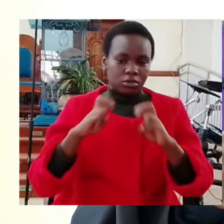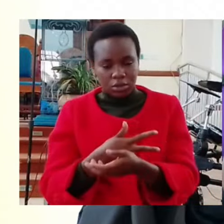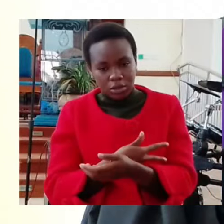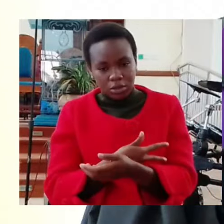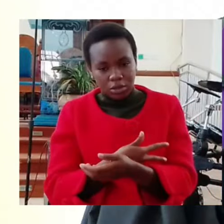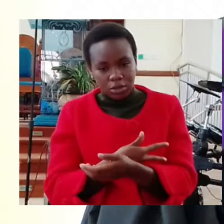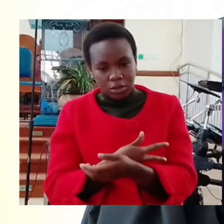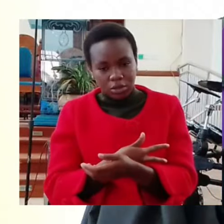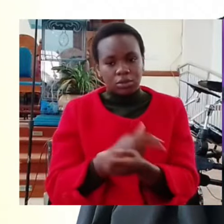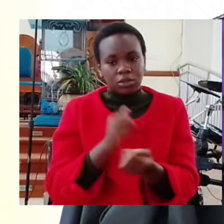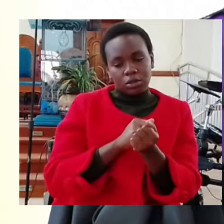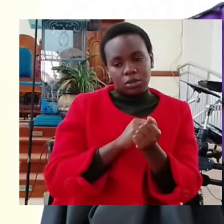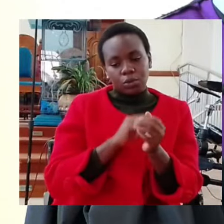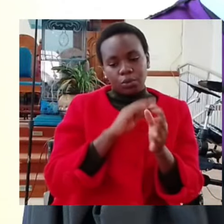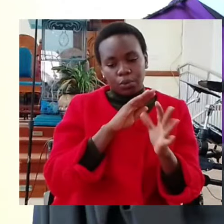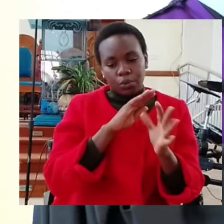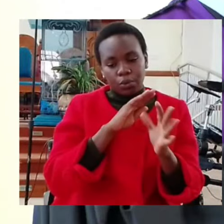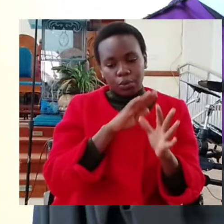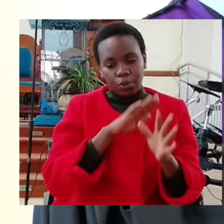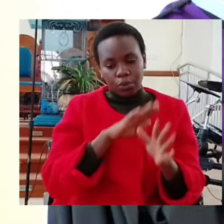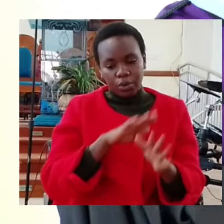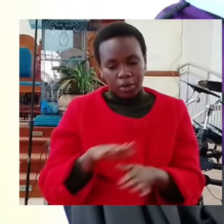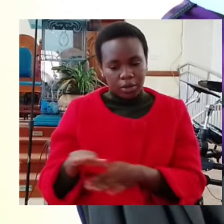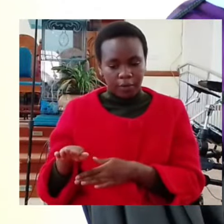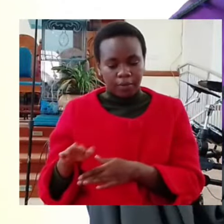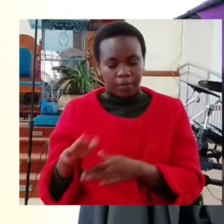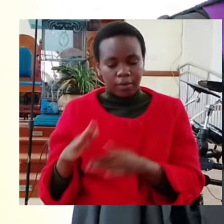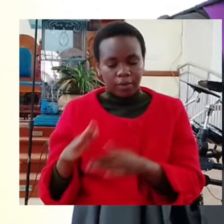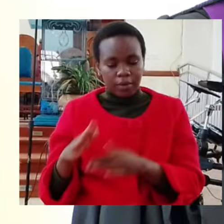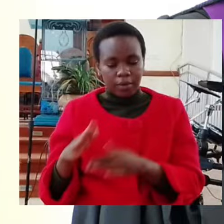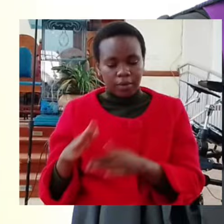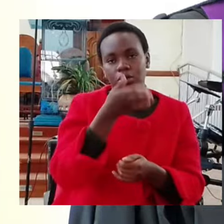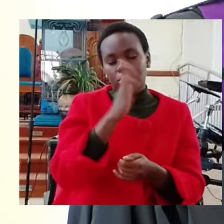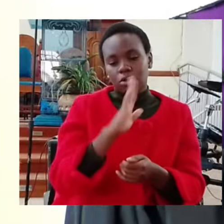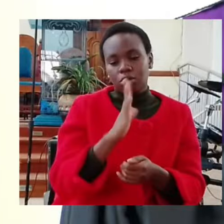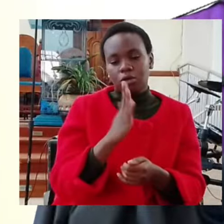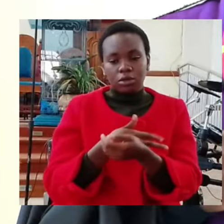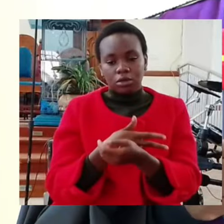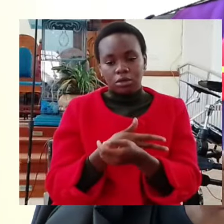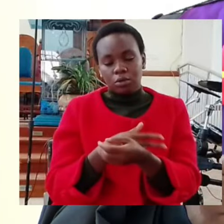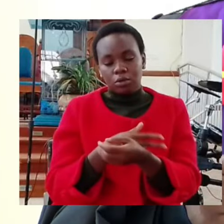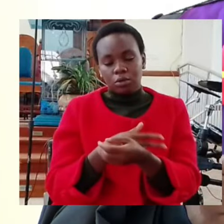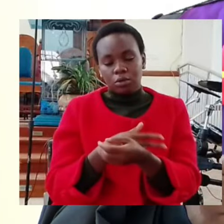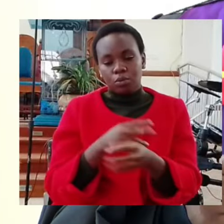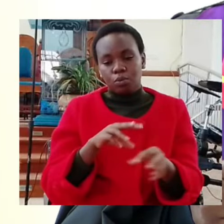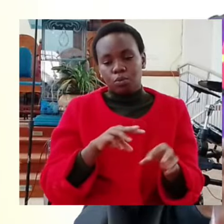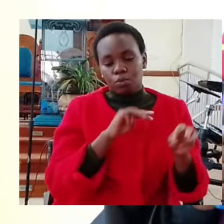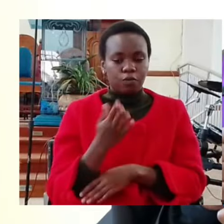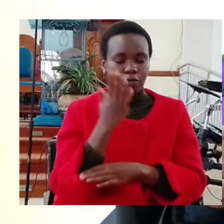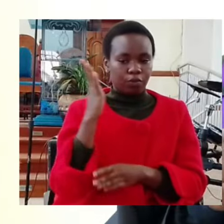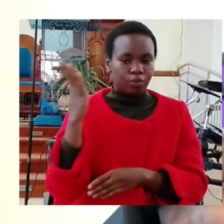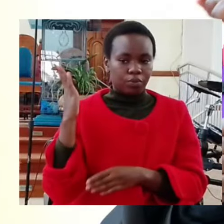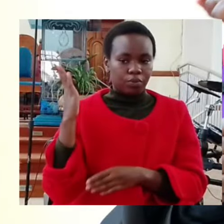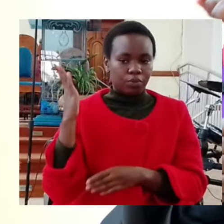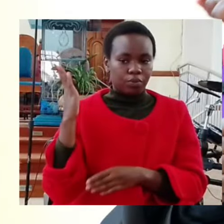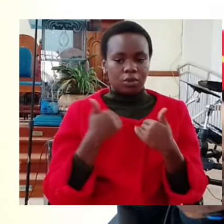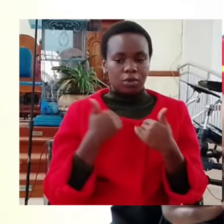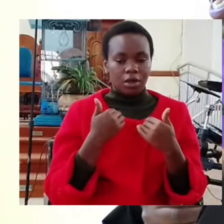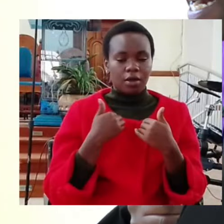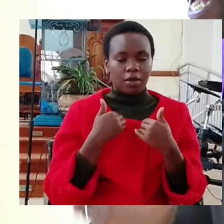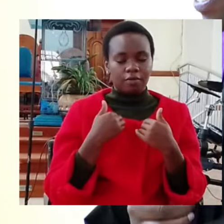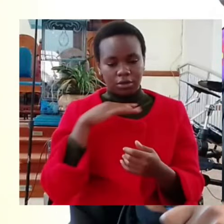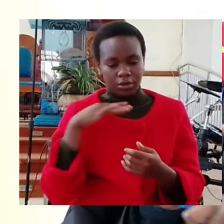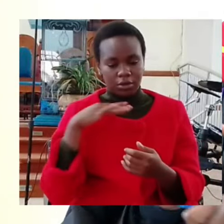Ciorite. Na kwoguo ithuo the haha twi ngondu ciumete githaka. Imwe haha ciena mihehenje. Irenge